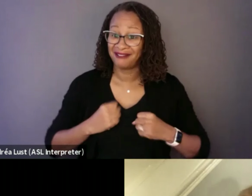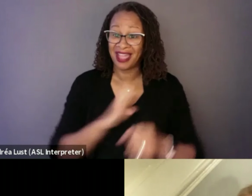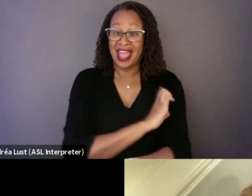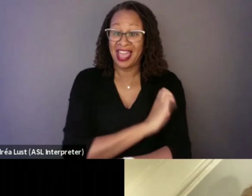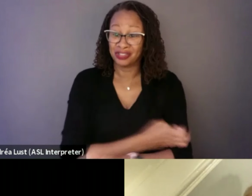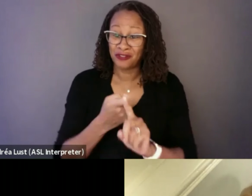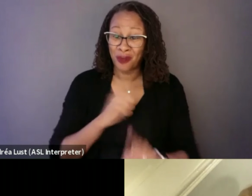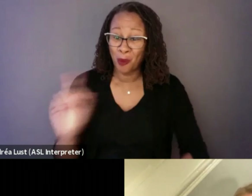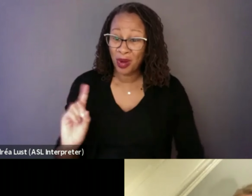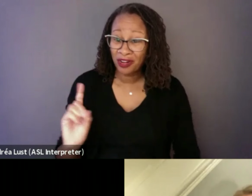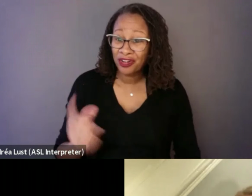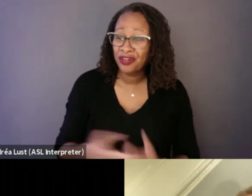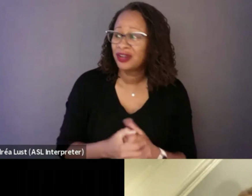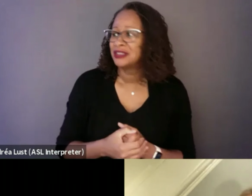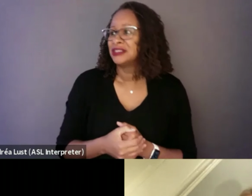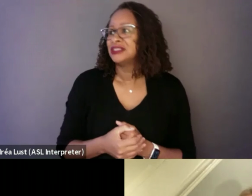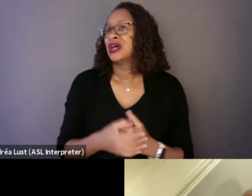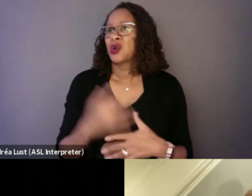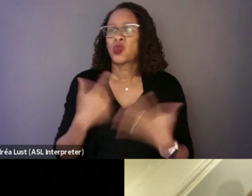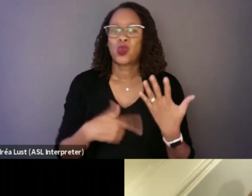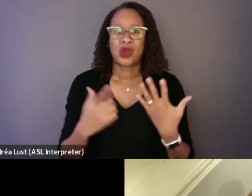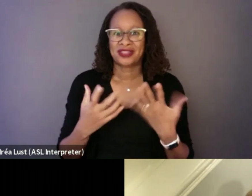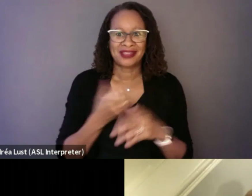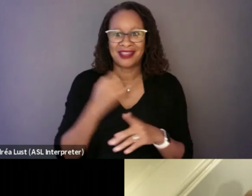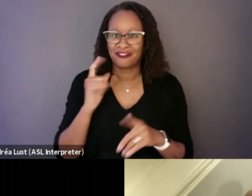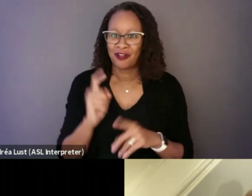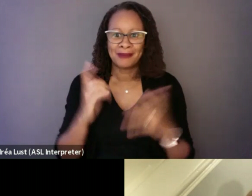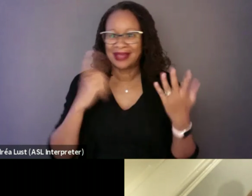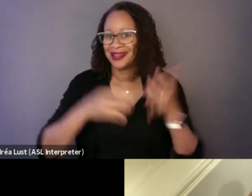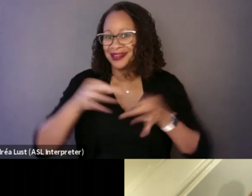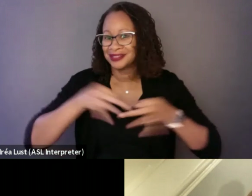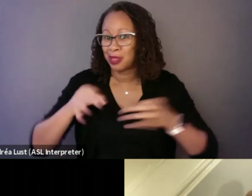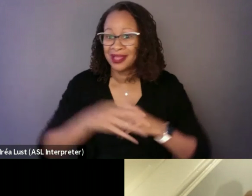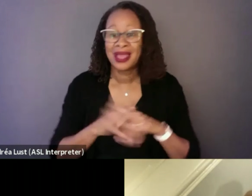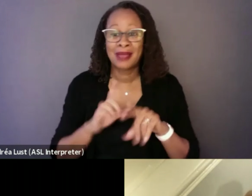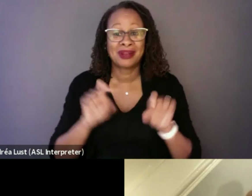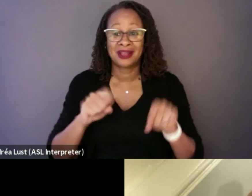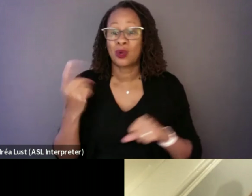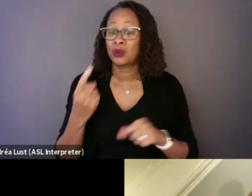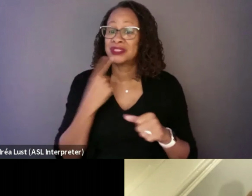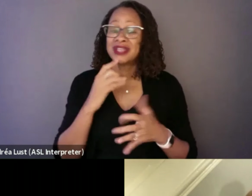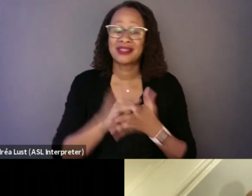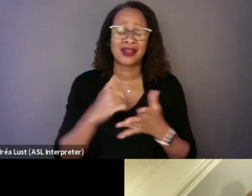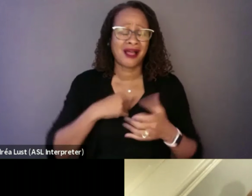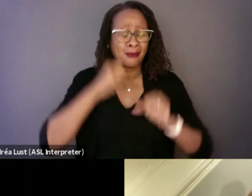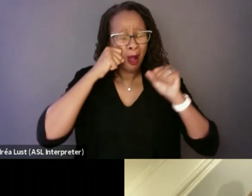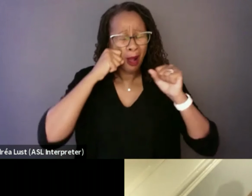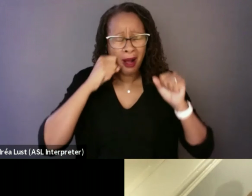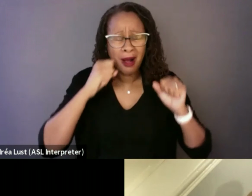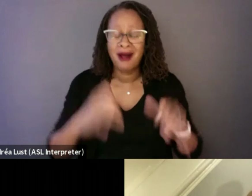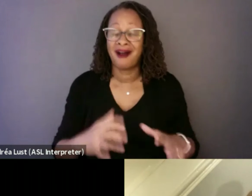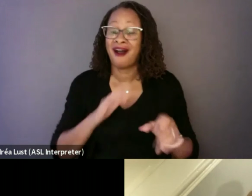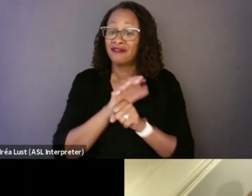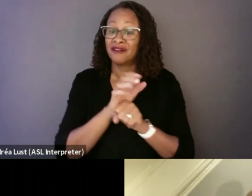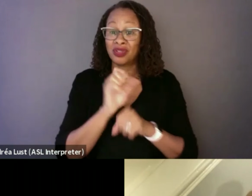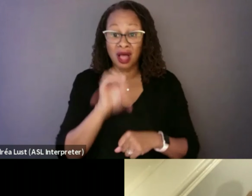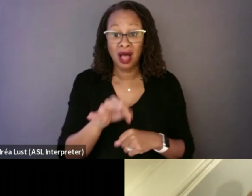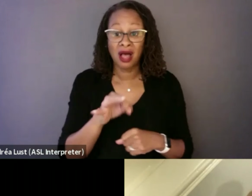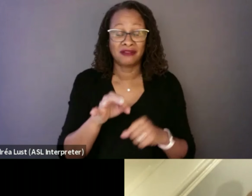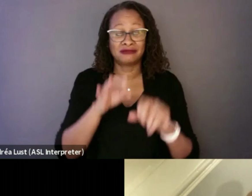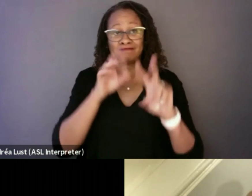from, what they tap into, I can't explain, but I can only say that I'm in awe and I'm full of